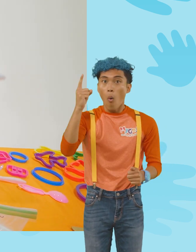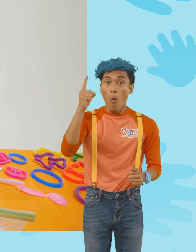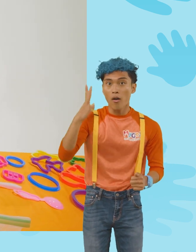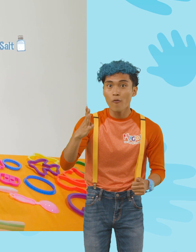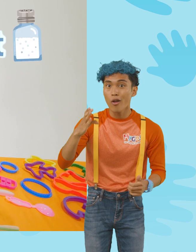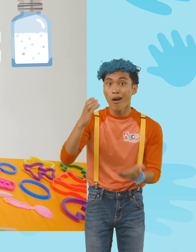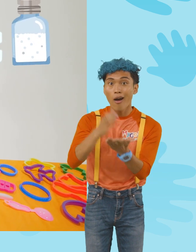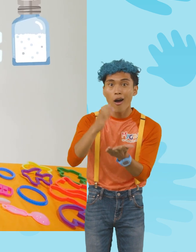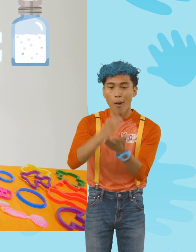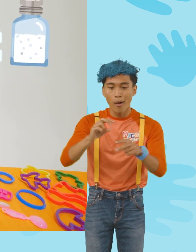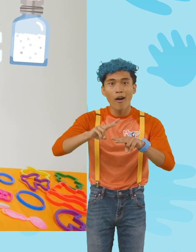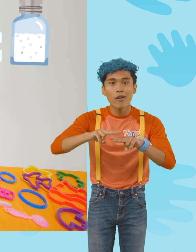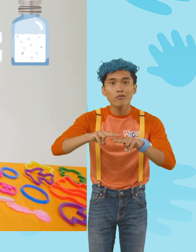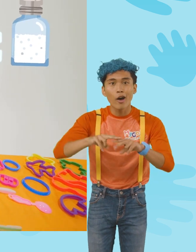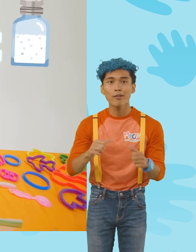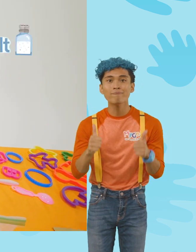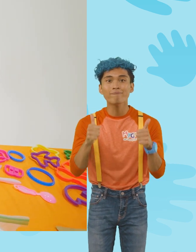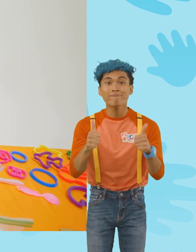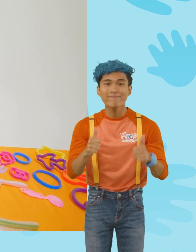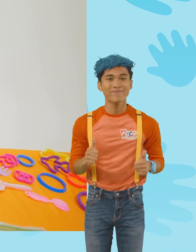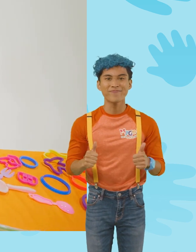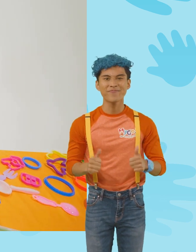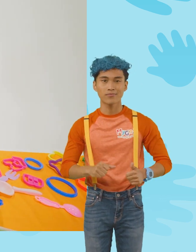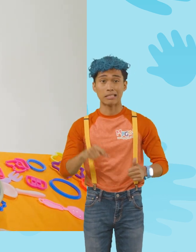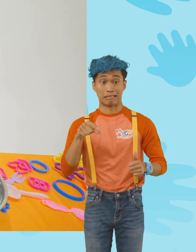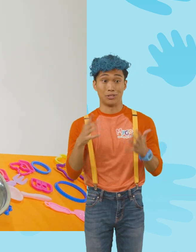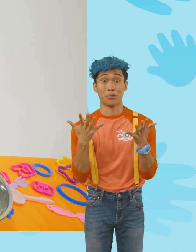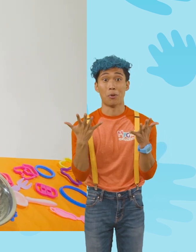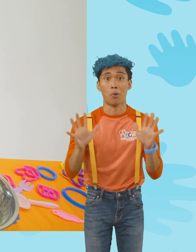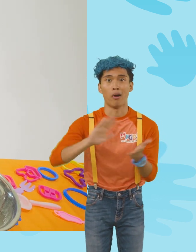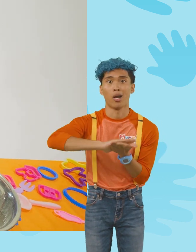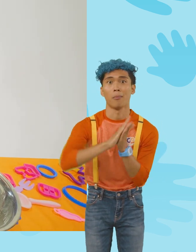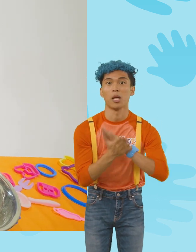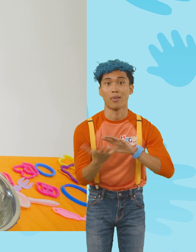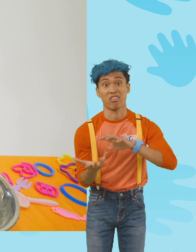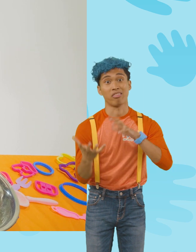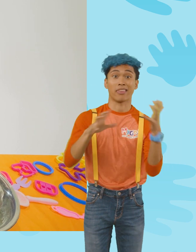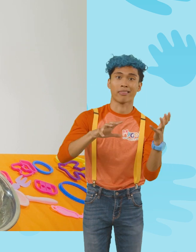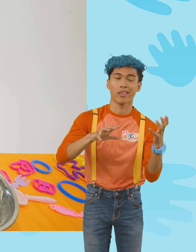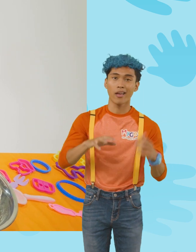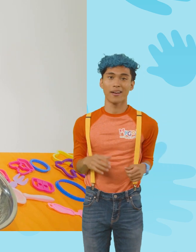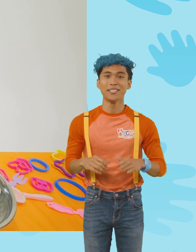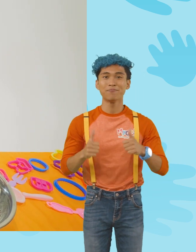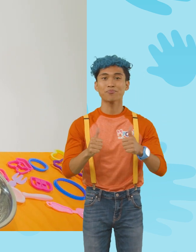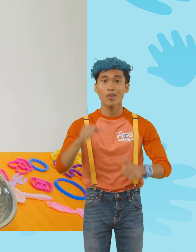1/4 cup of salt. All right, it is definitely already getting really messy.